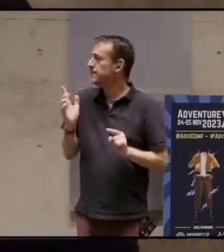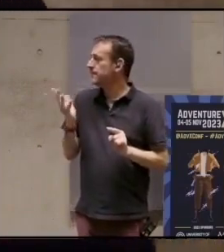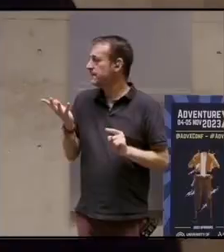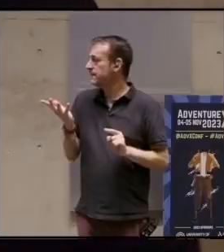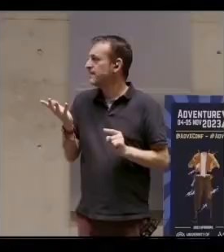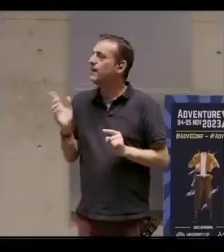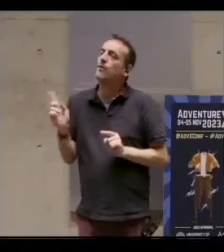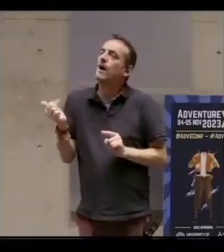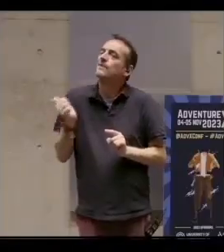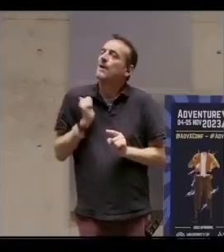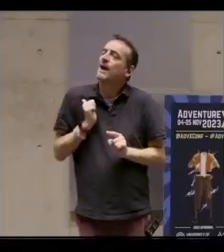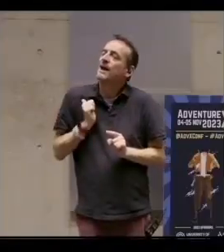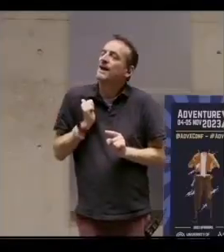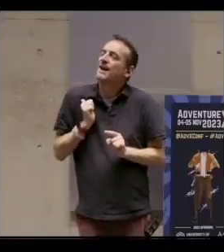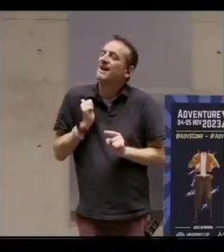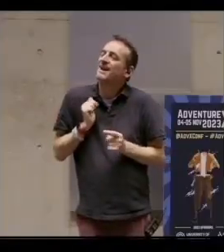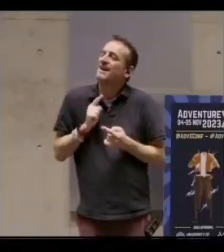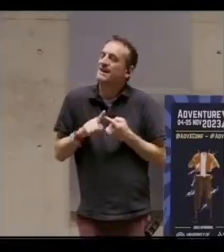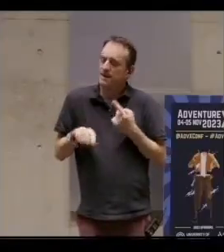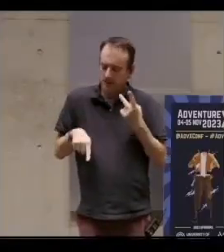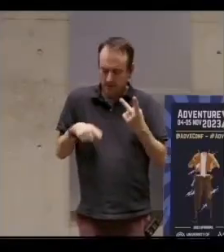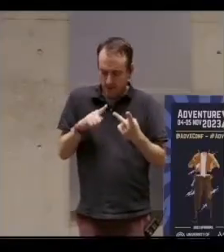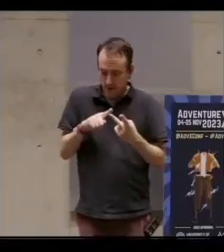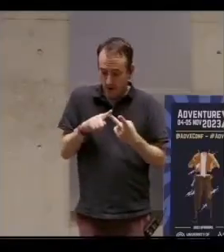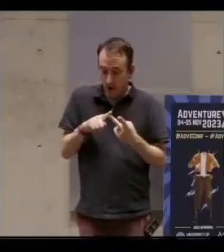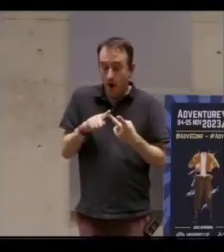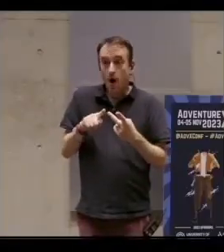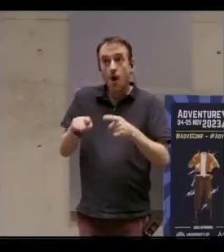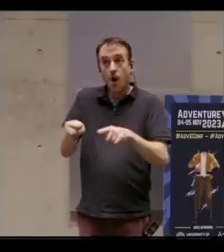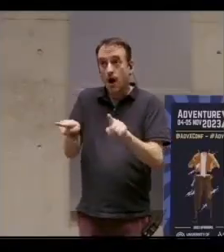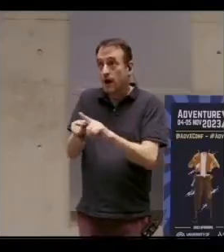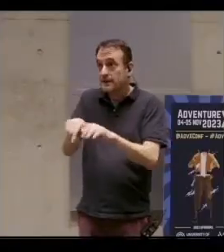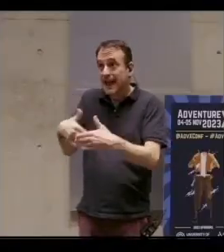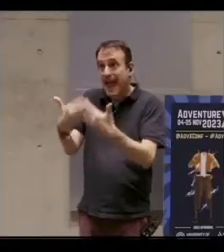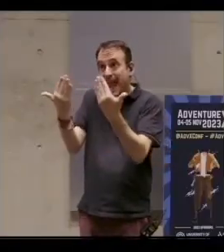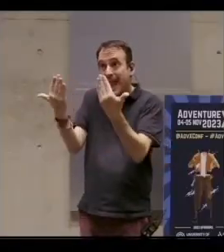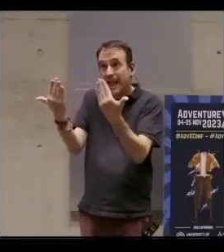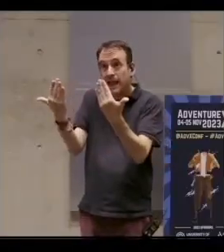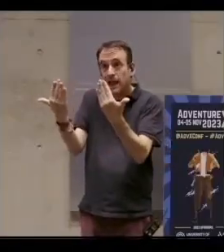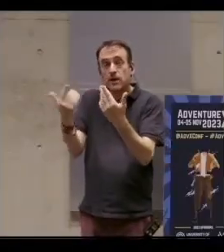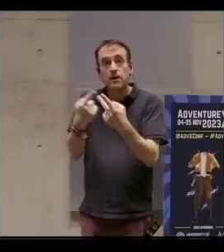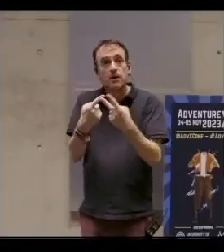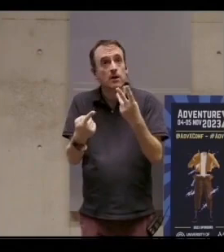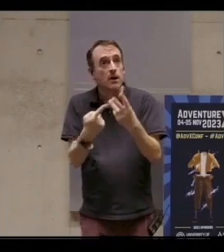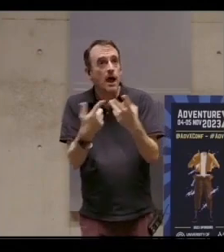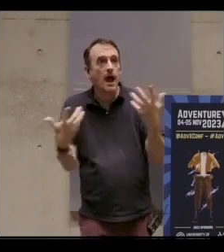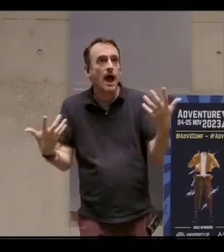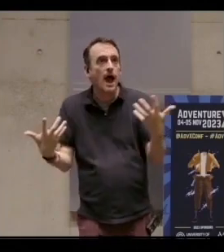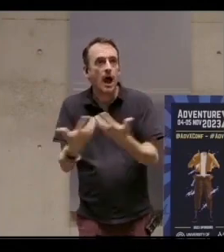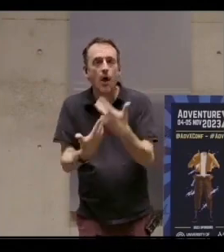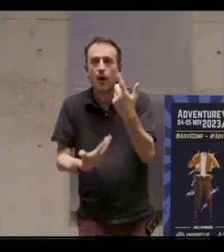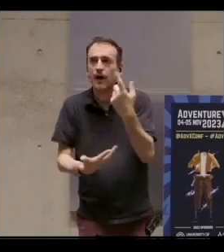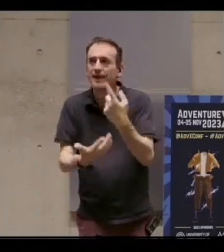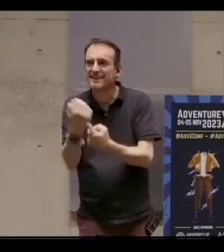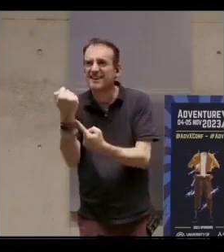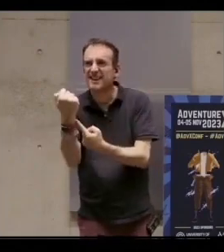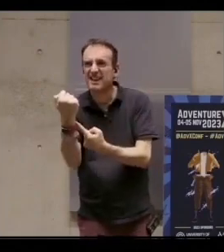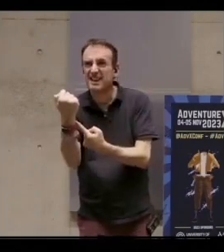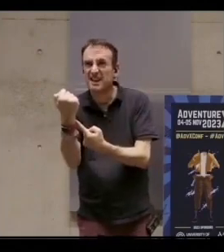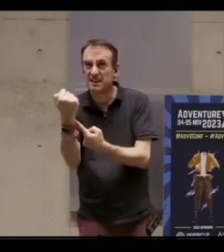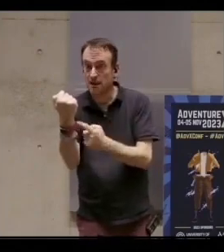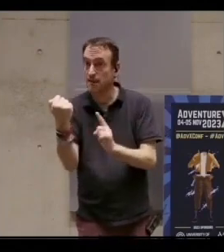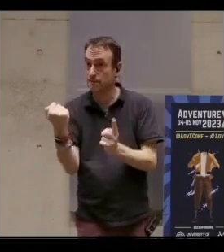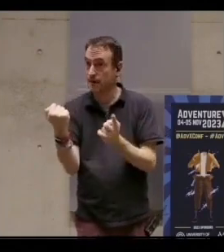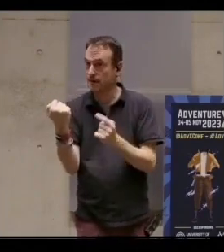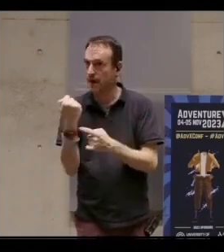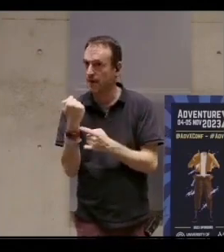what to expect on the day, how to succeed, even if it's your first time,